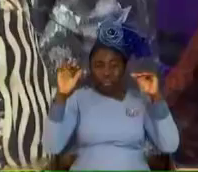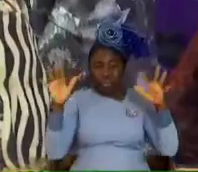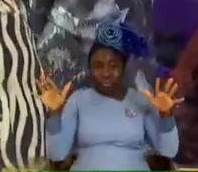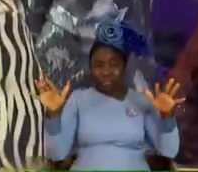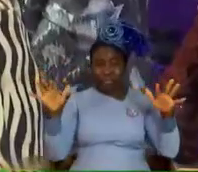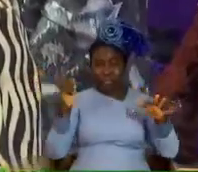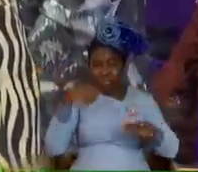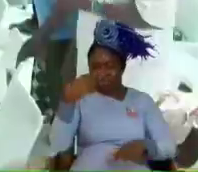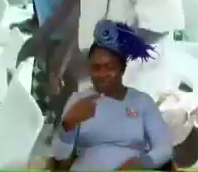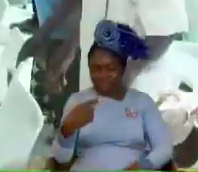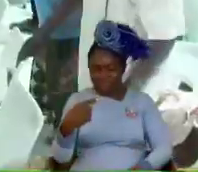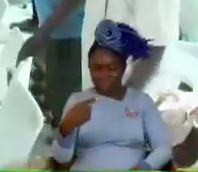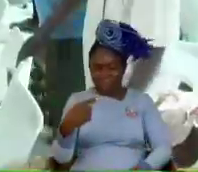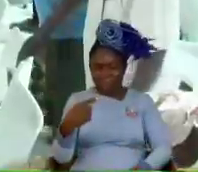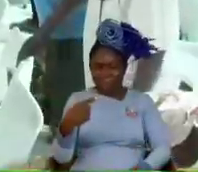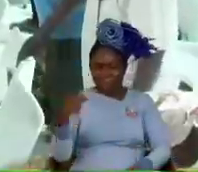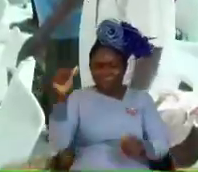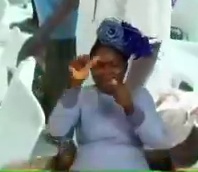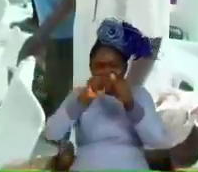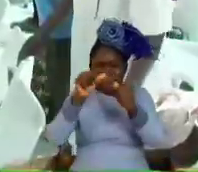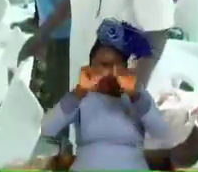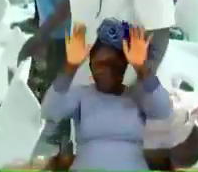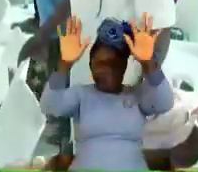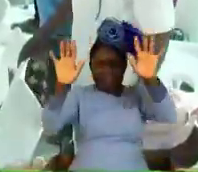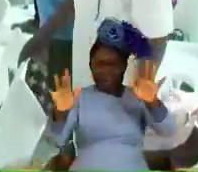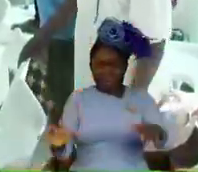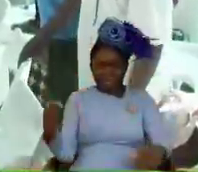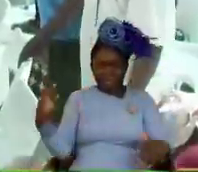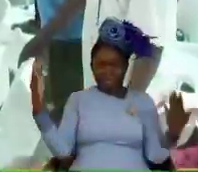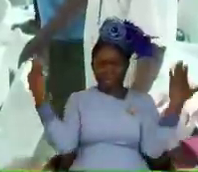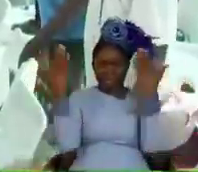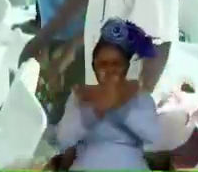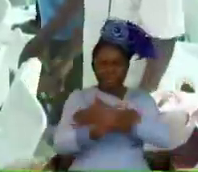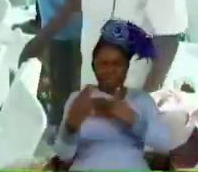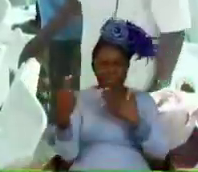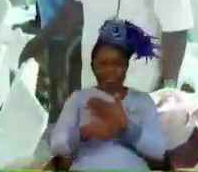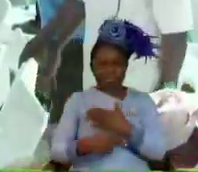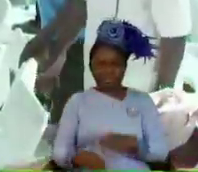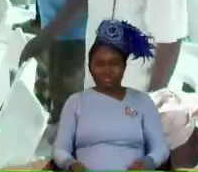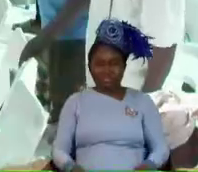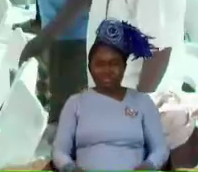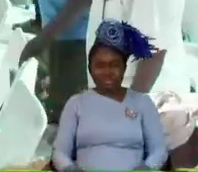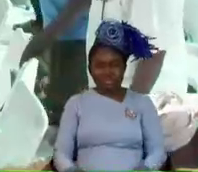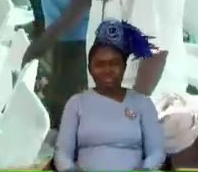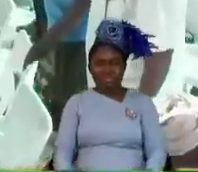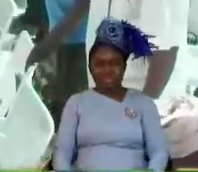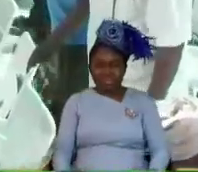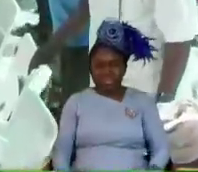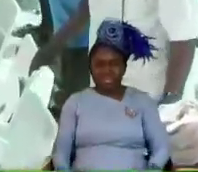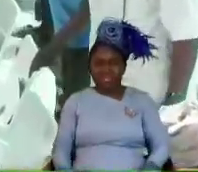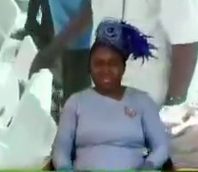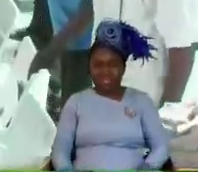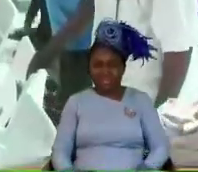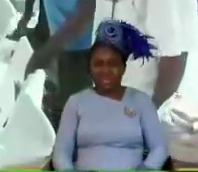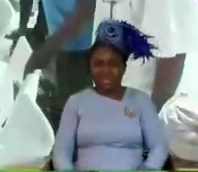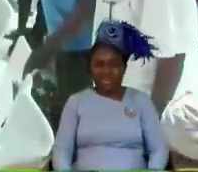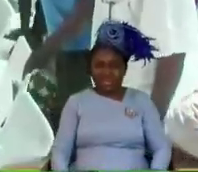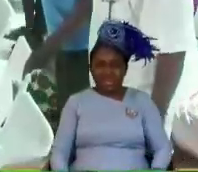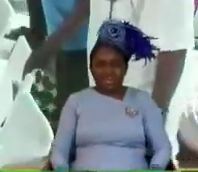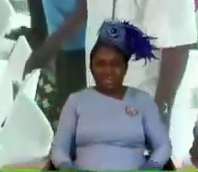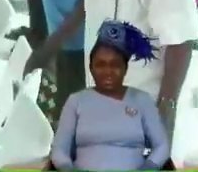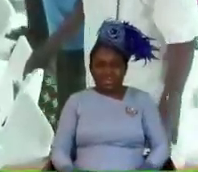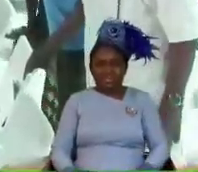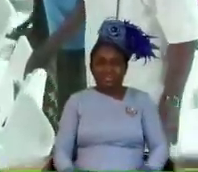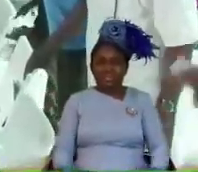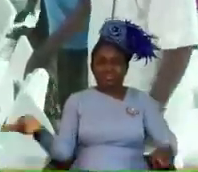ni bi bayi. Every rain of darkness. Gbogbo ojo okunkun. Multiplying evil